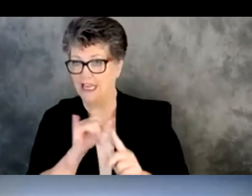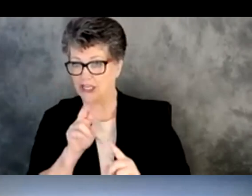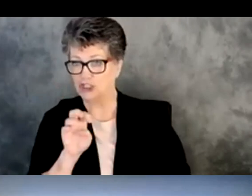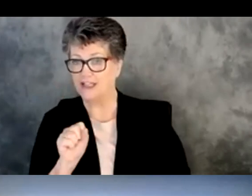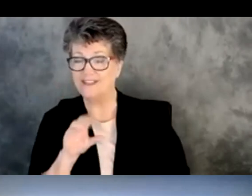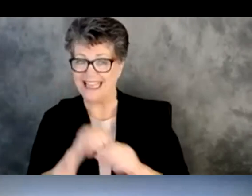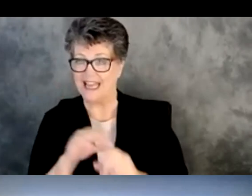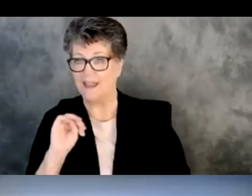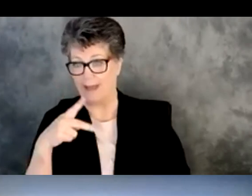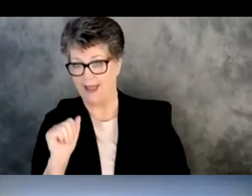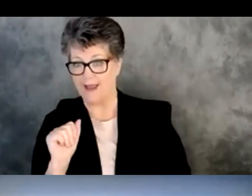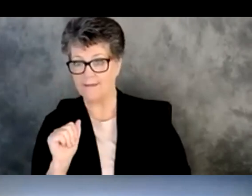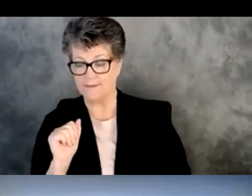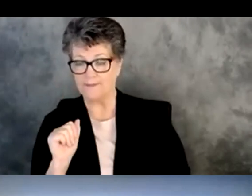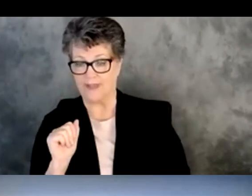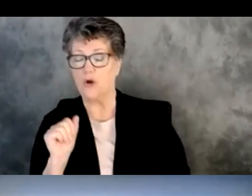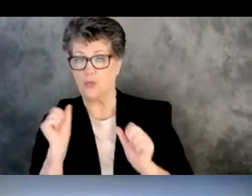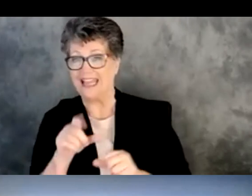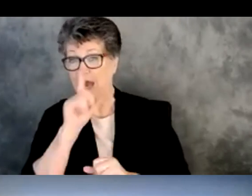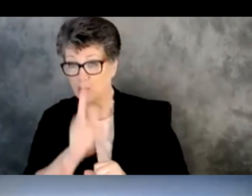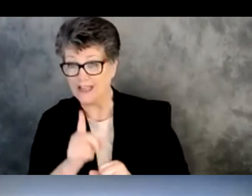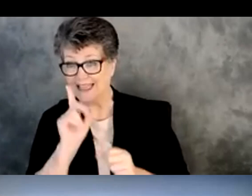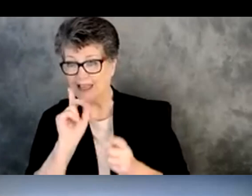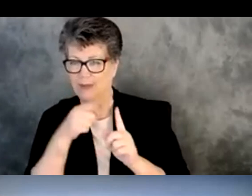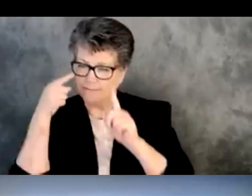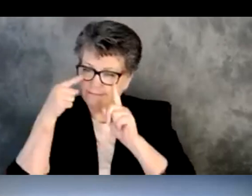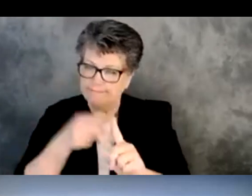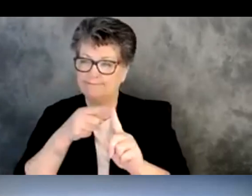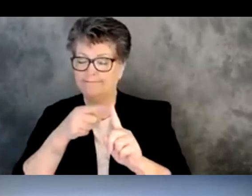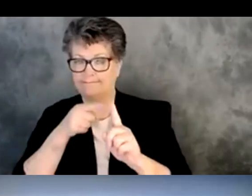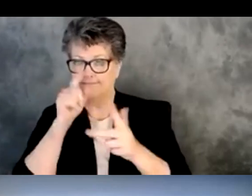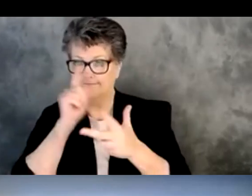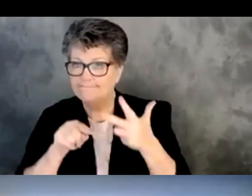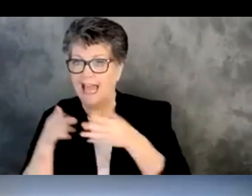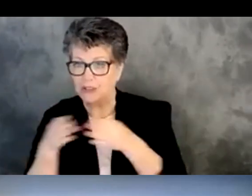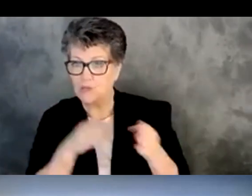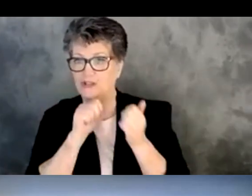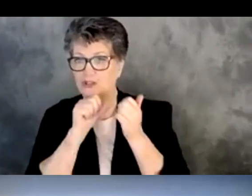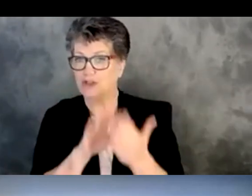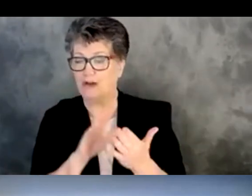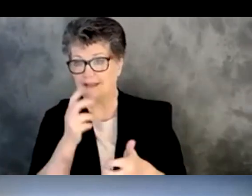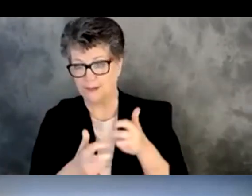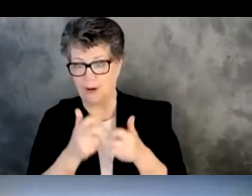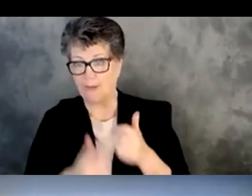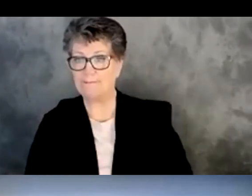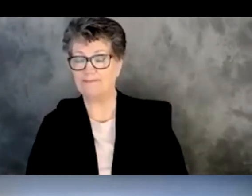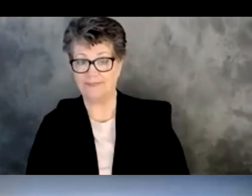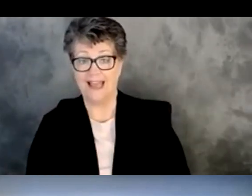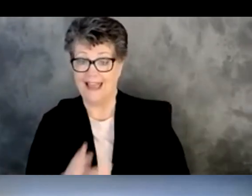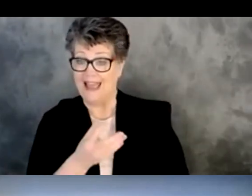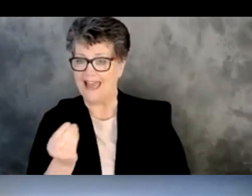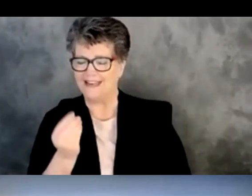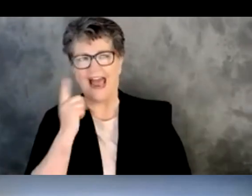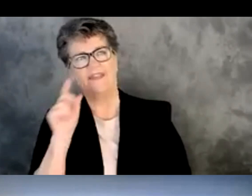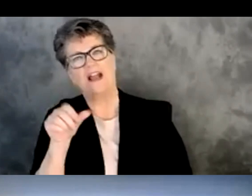in the master plan for aging that we can really be zeroing in on as ways to address this problem. And I think the